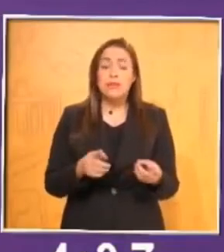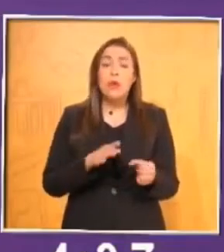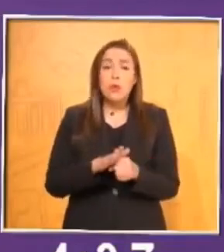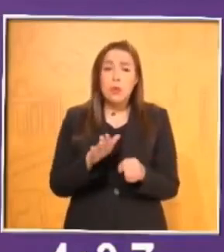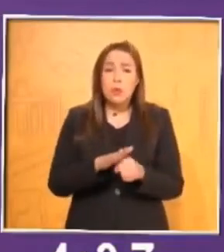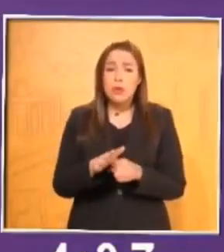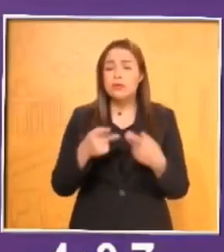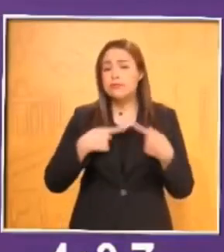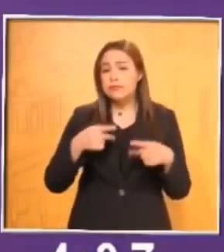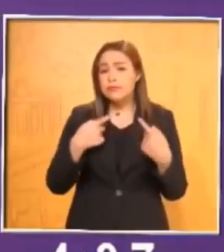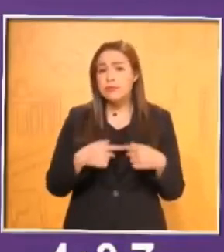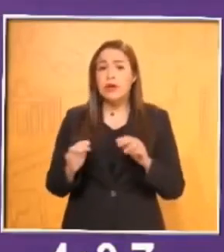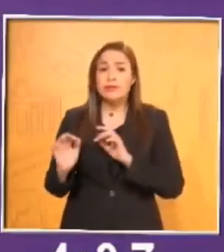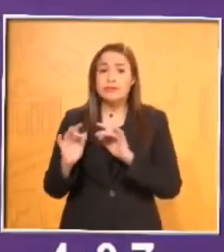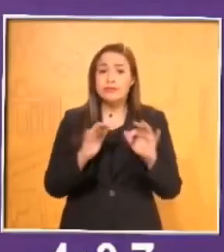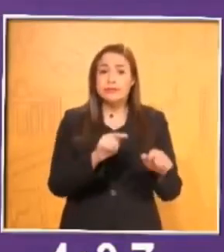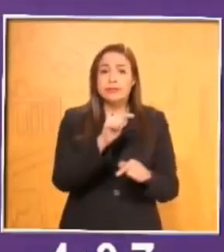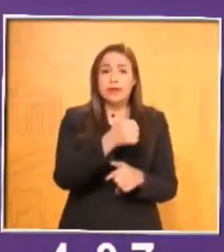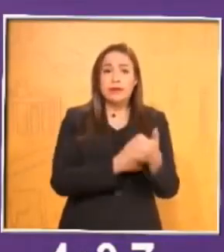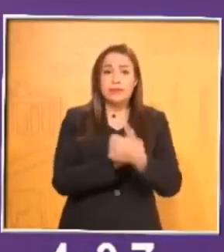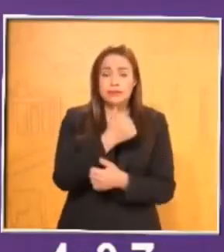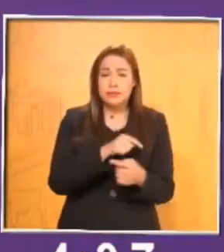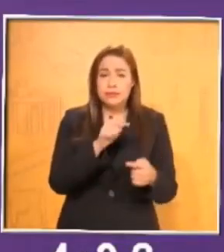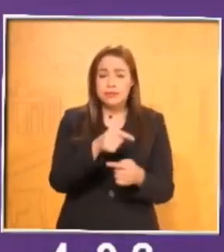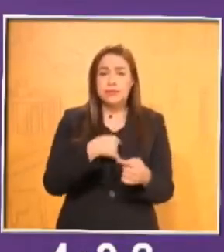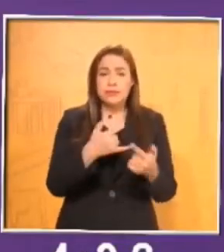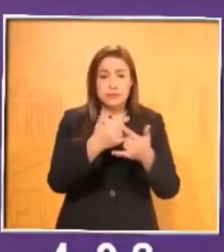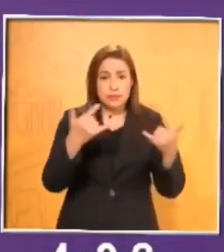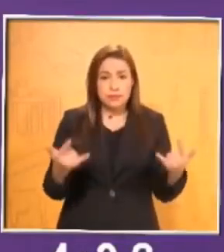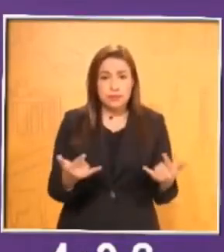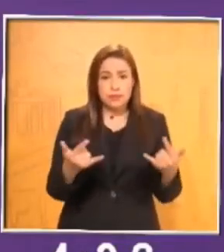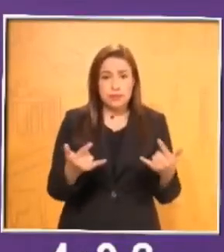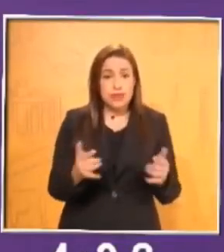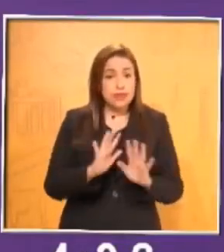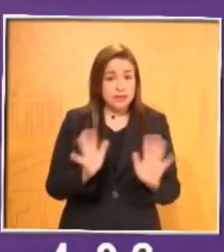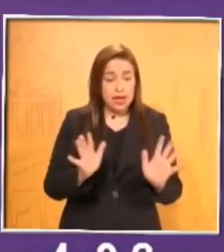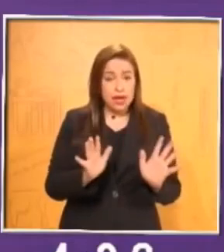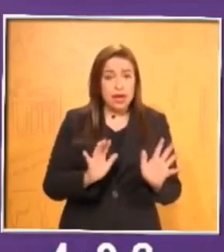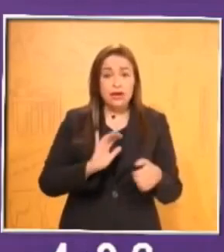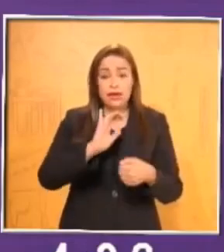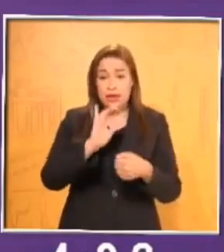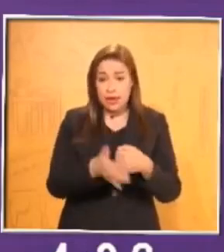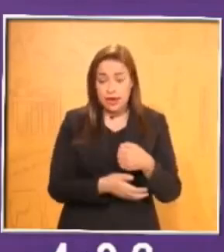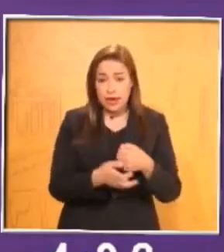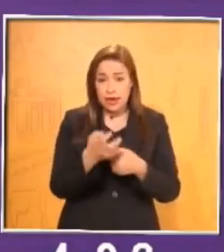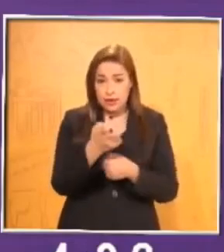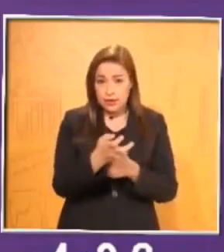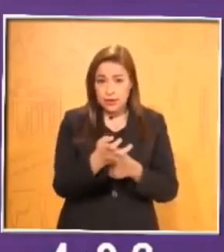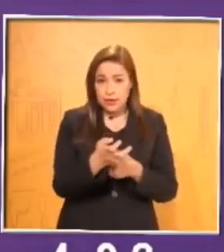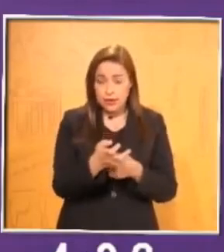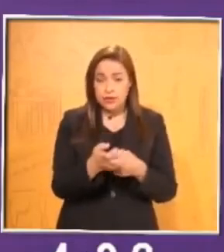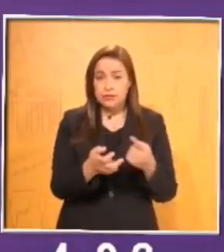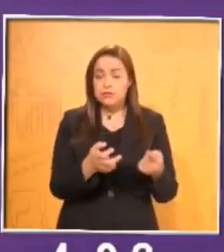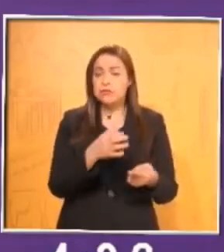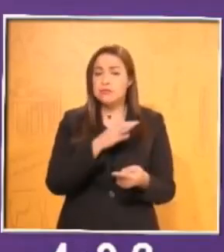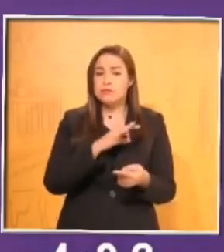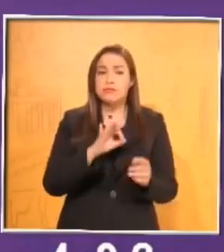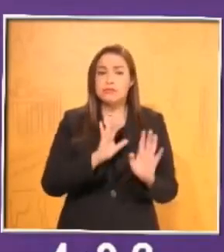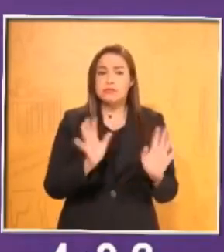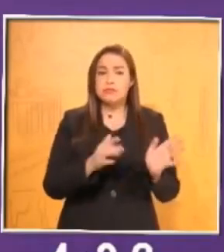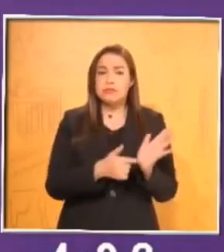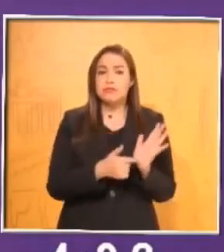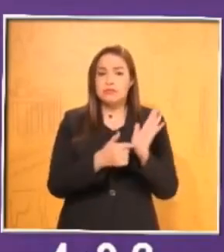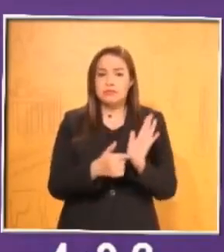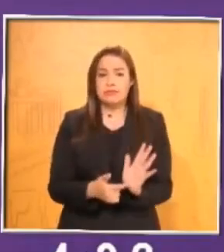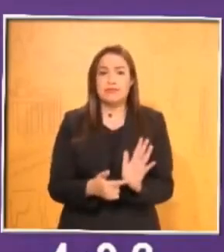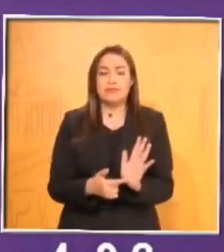there in that comic strip? And at the end, when you finish, you are going to share it with your family. I'm